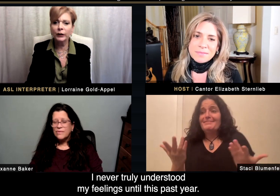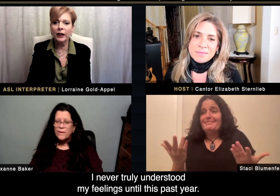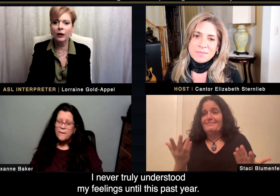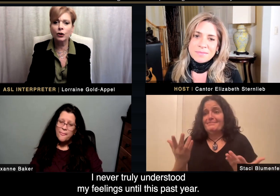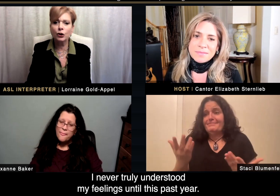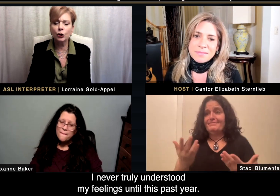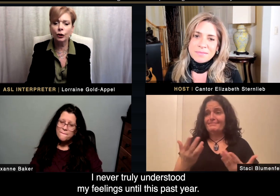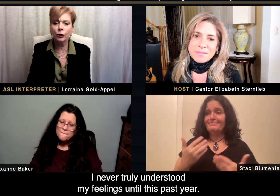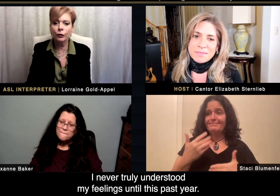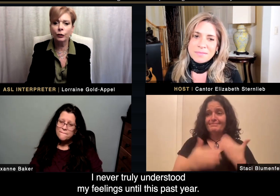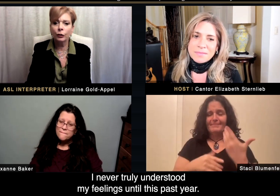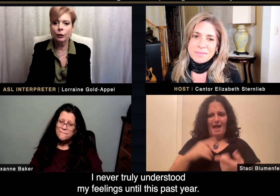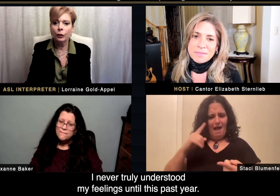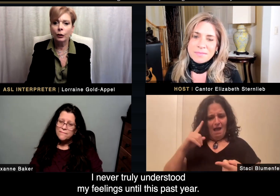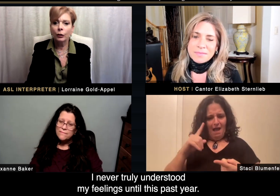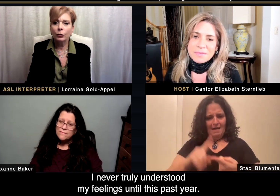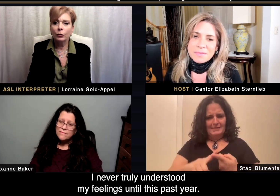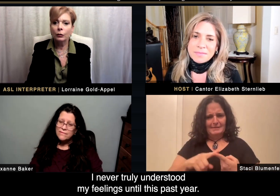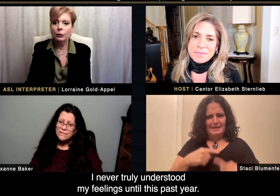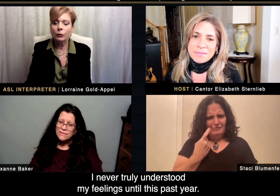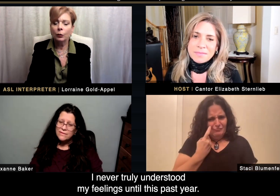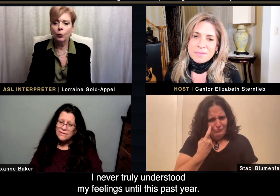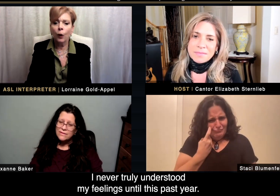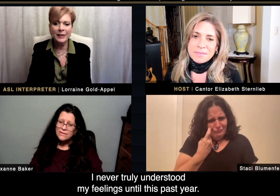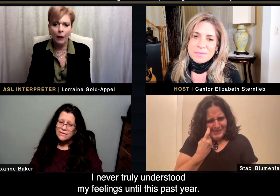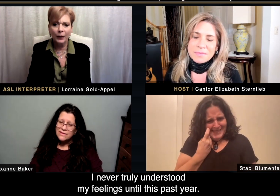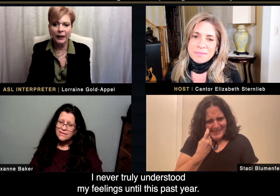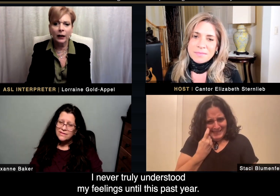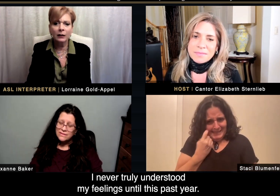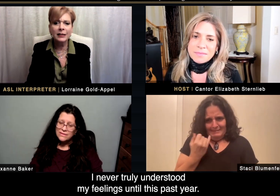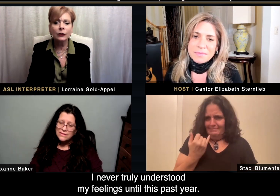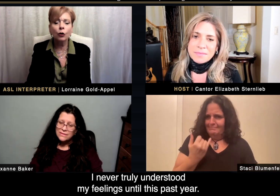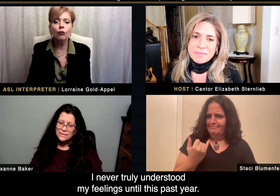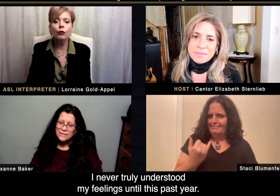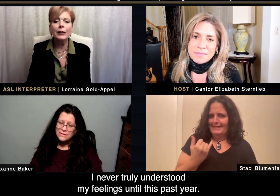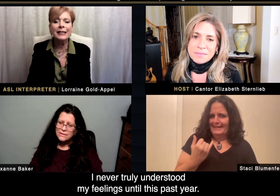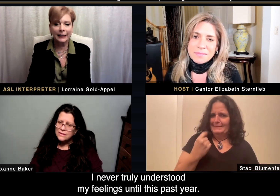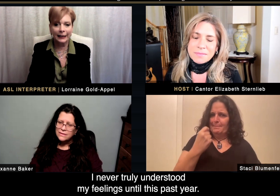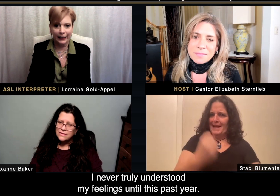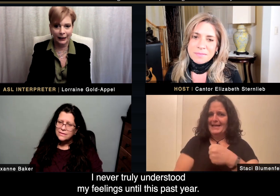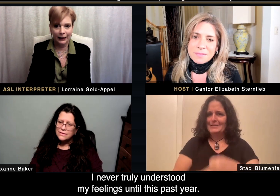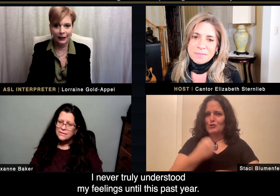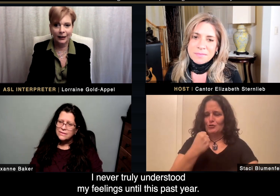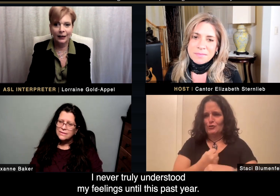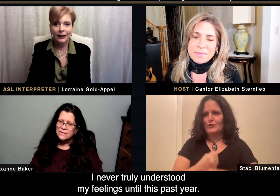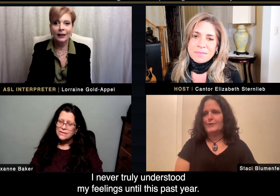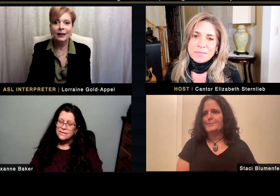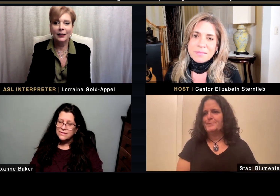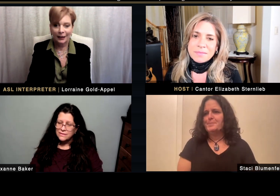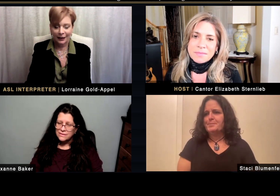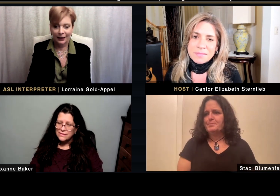I never truly understood what was happening until recently,